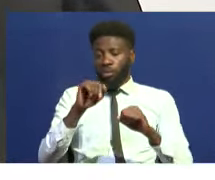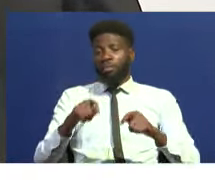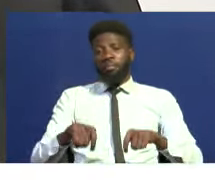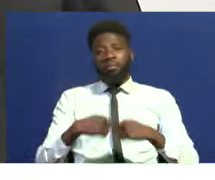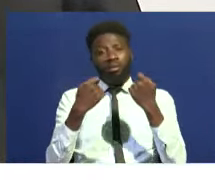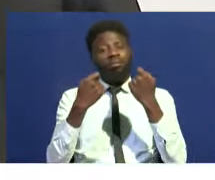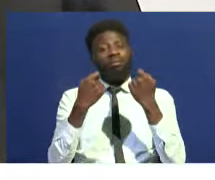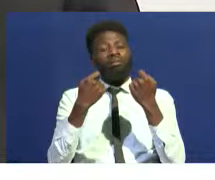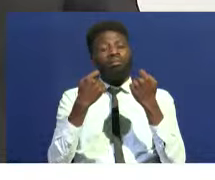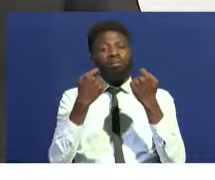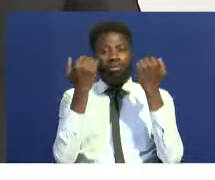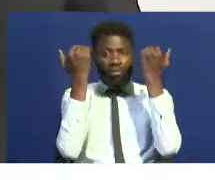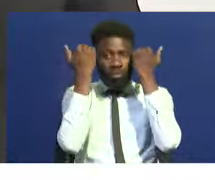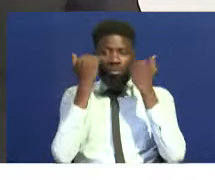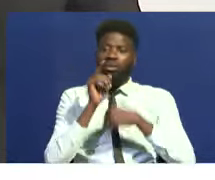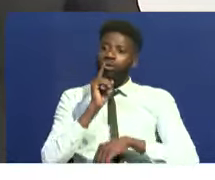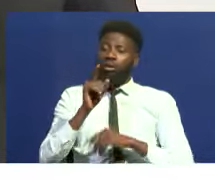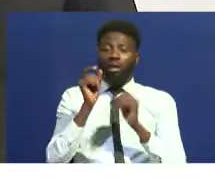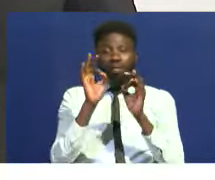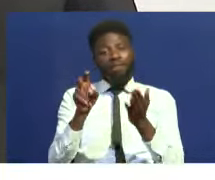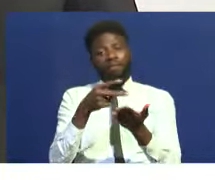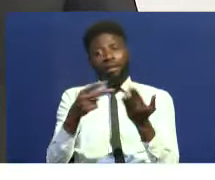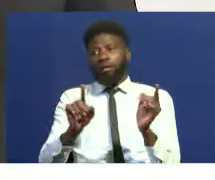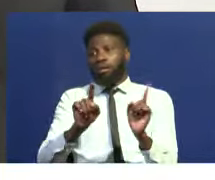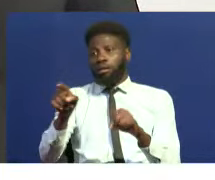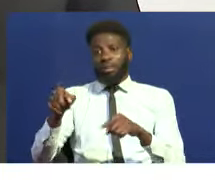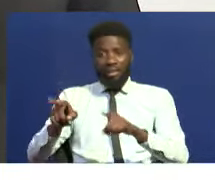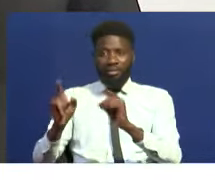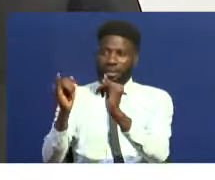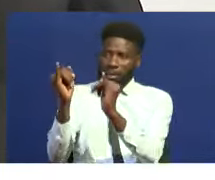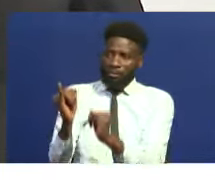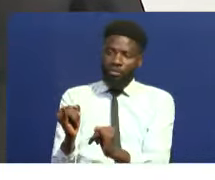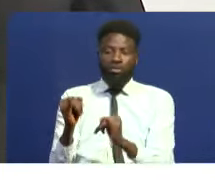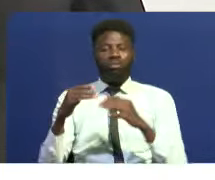Remember, he is among 9 respondents, him as an individual as well